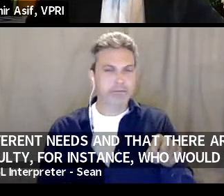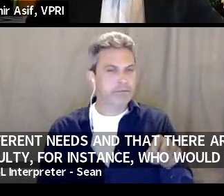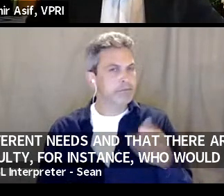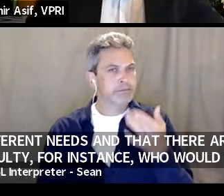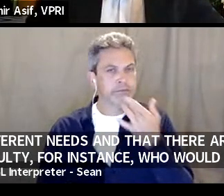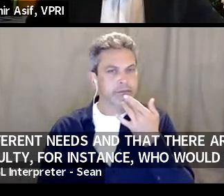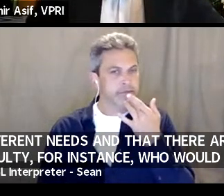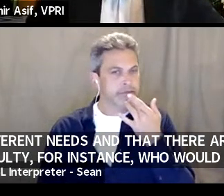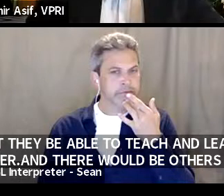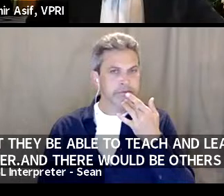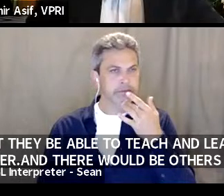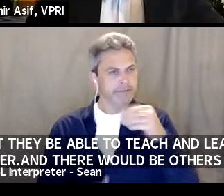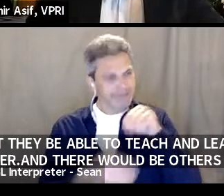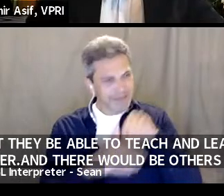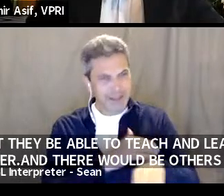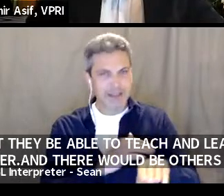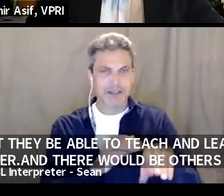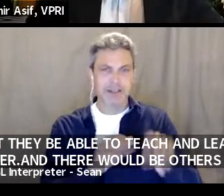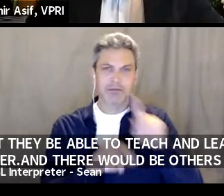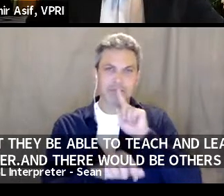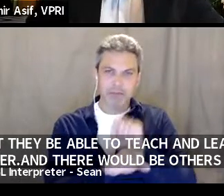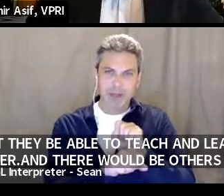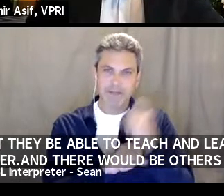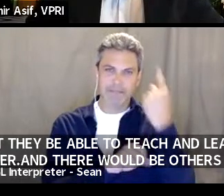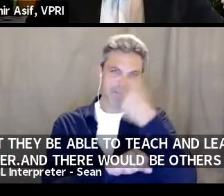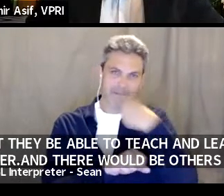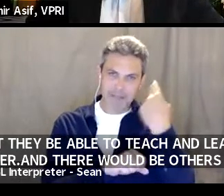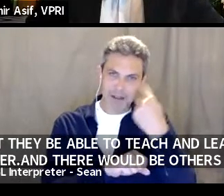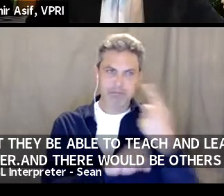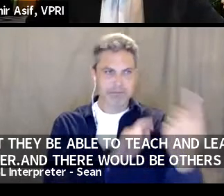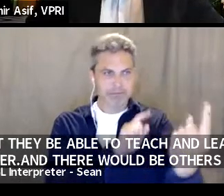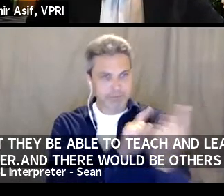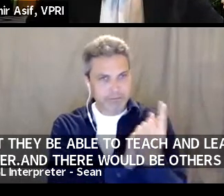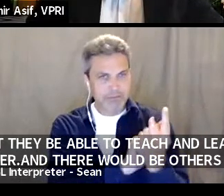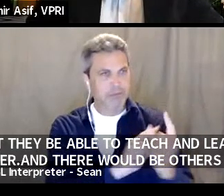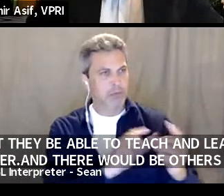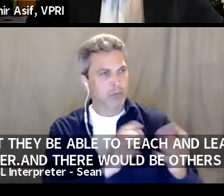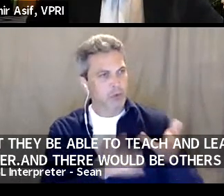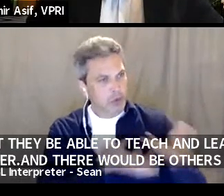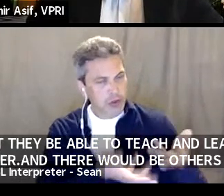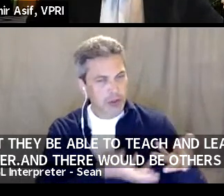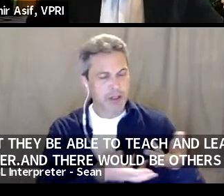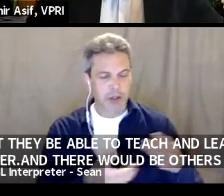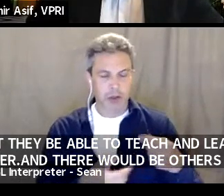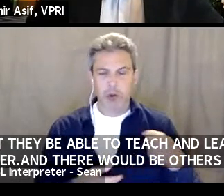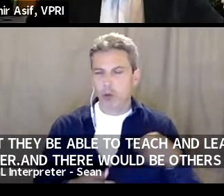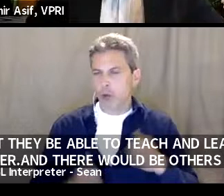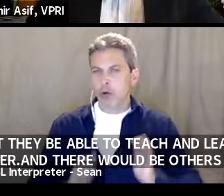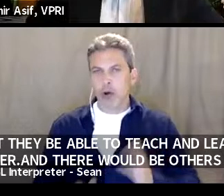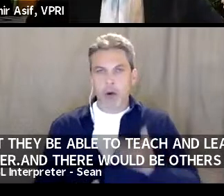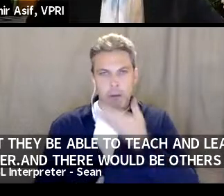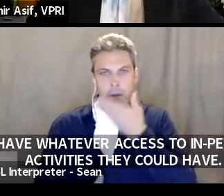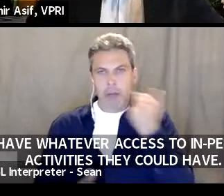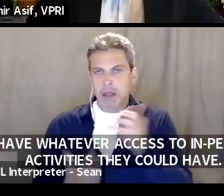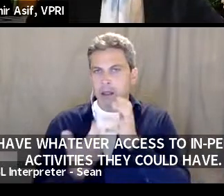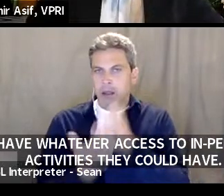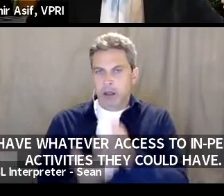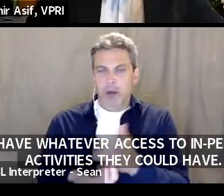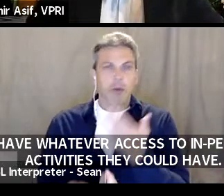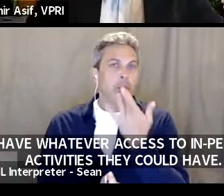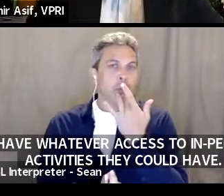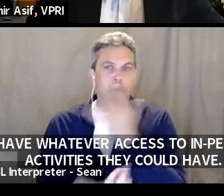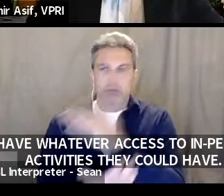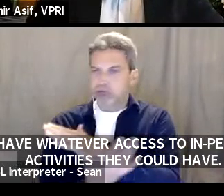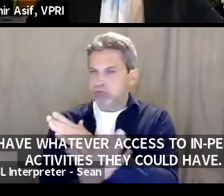whatever access to in-person learning activities they could have. So we really are doing our best to accommodate that full spectrum and recognize